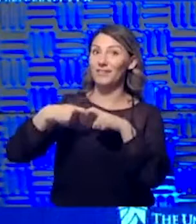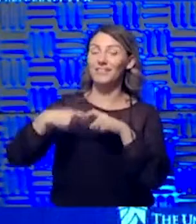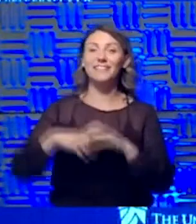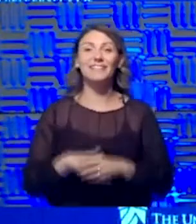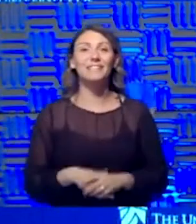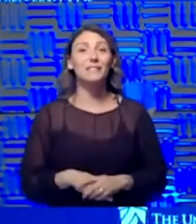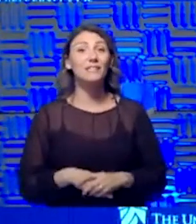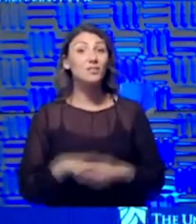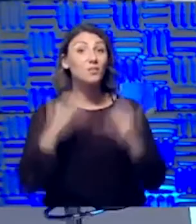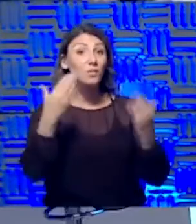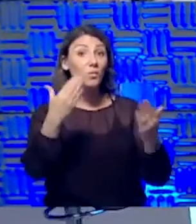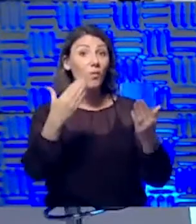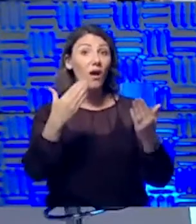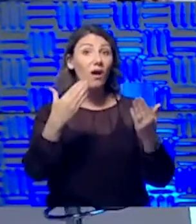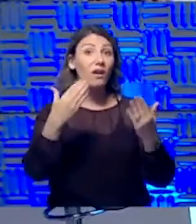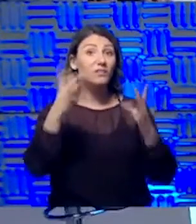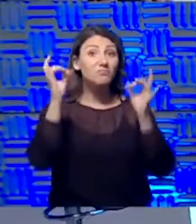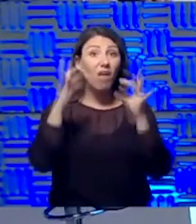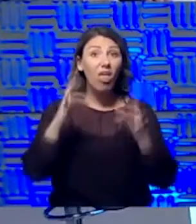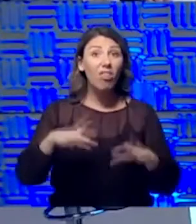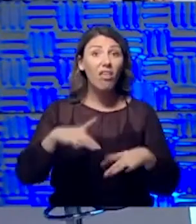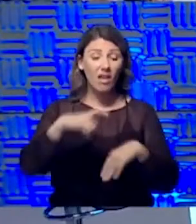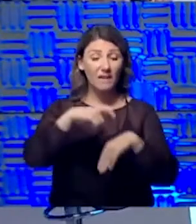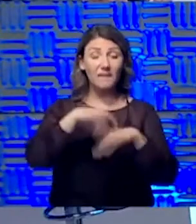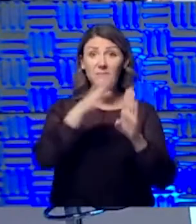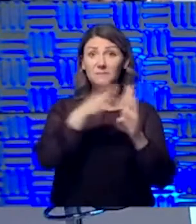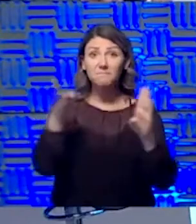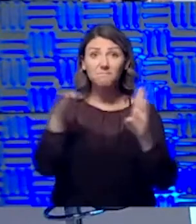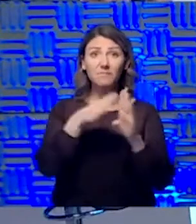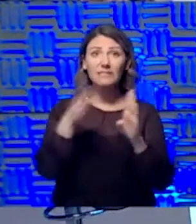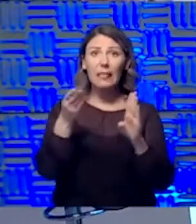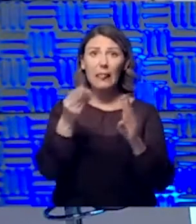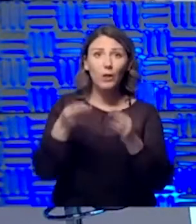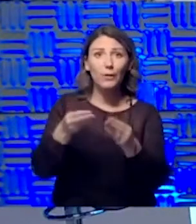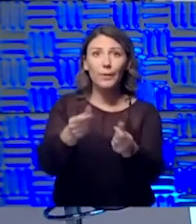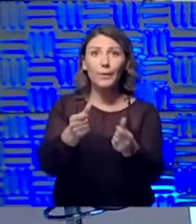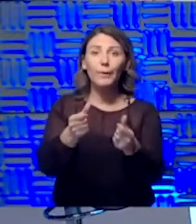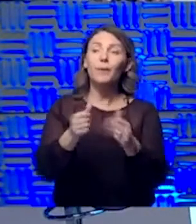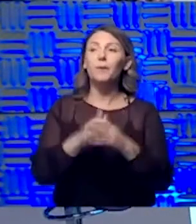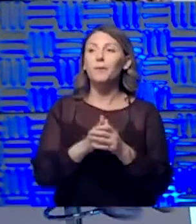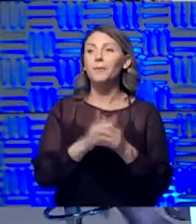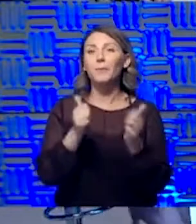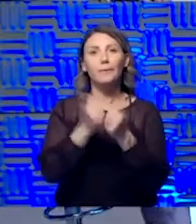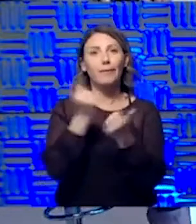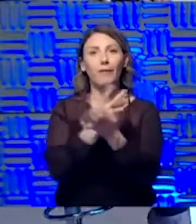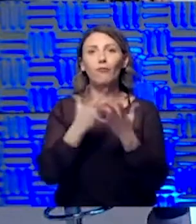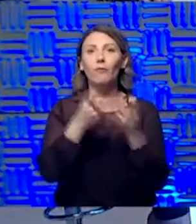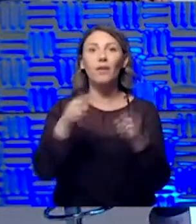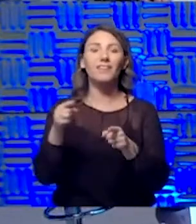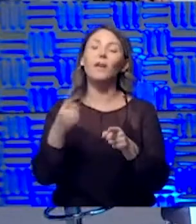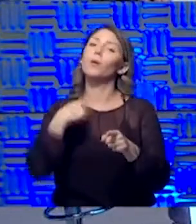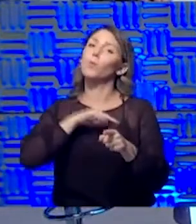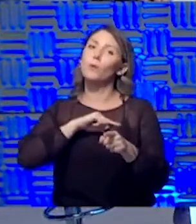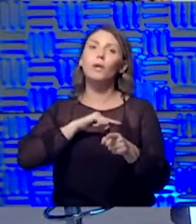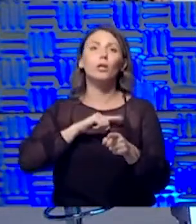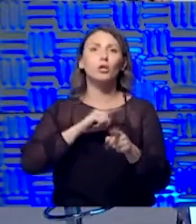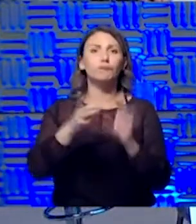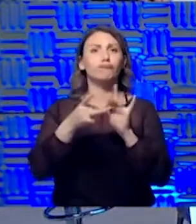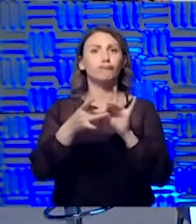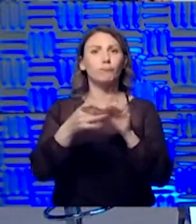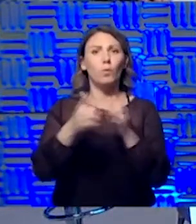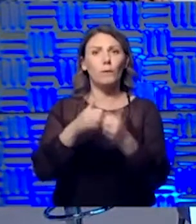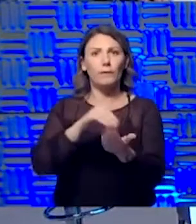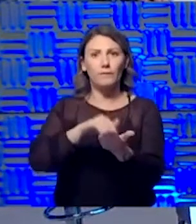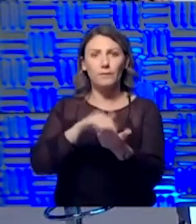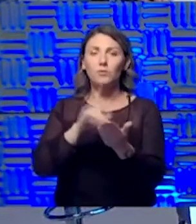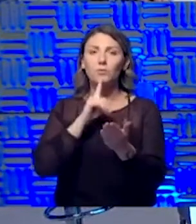to kind of outline our timeline a little bit as best we can? I mean, it's a little fluid because Sure, we it is, and we're working with the physicians. I mentioned earlier that it's really